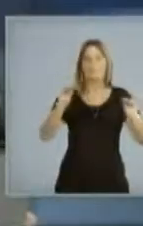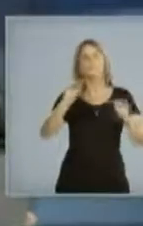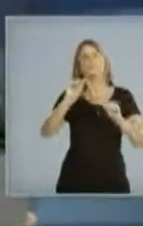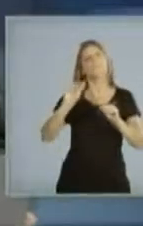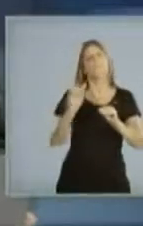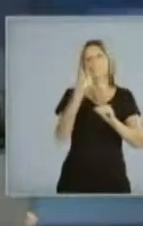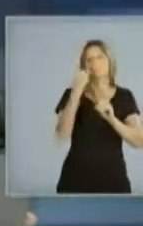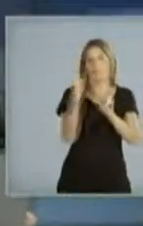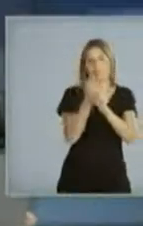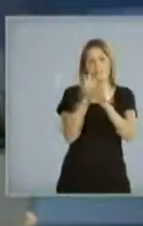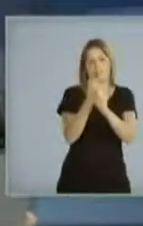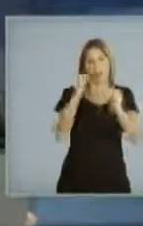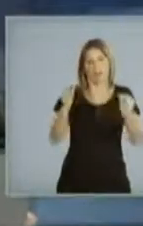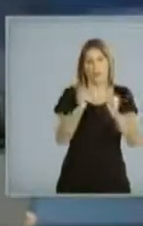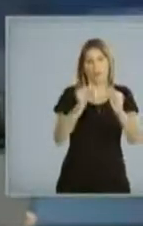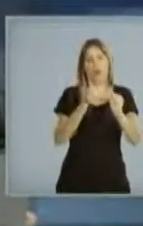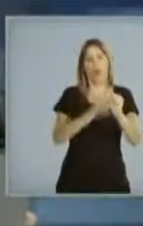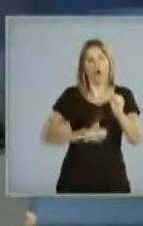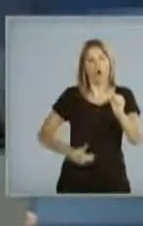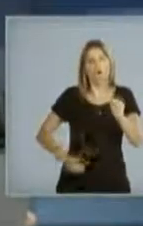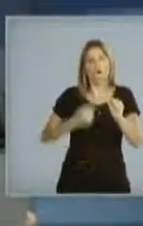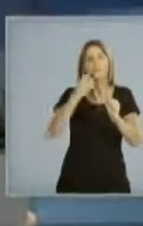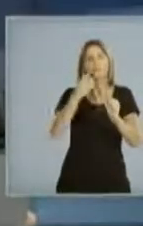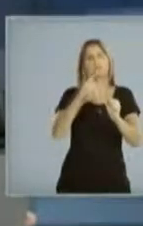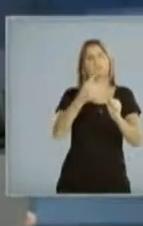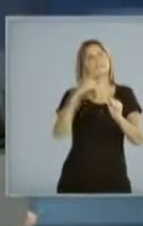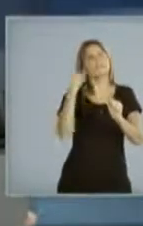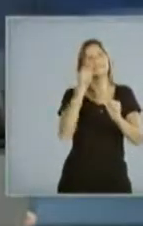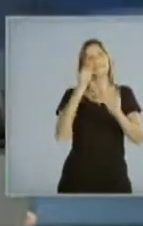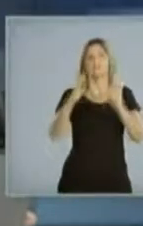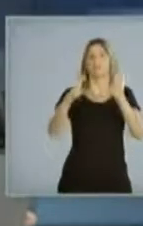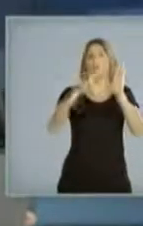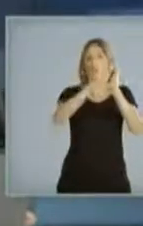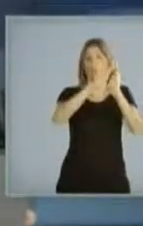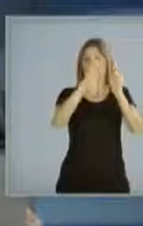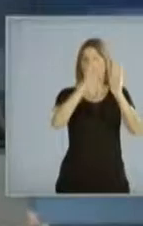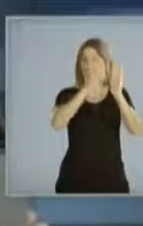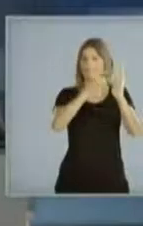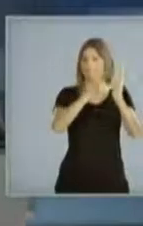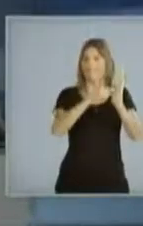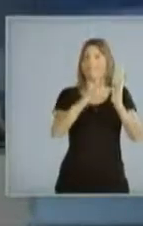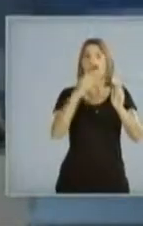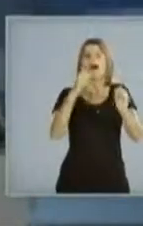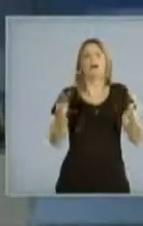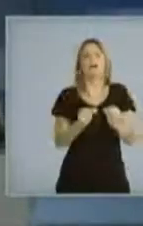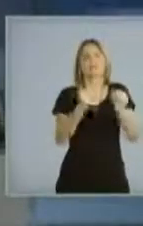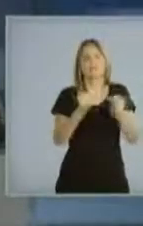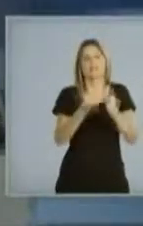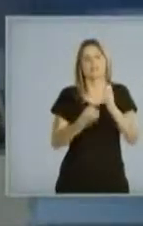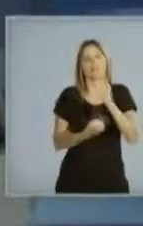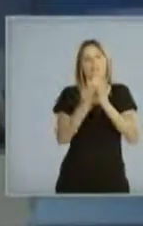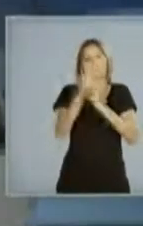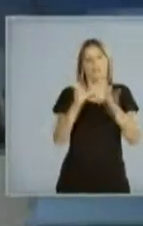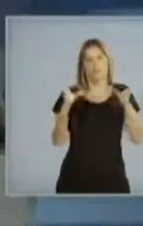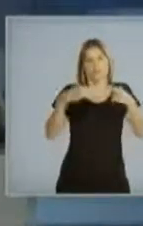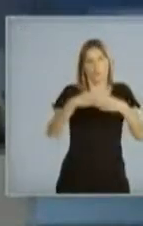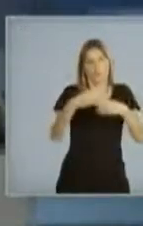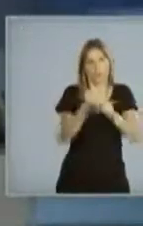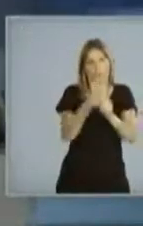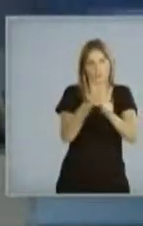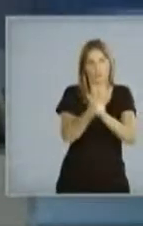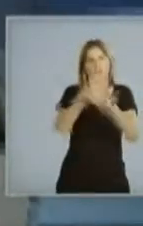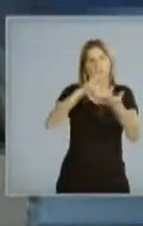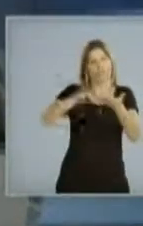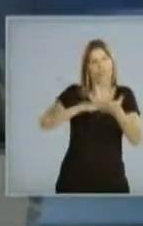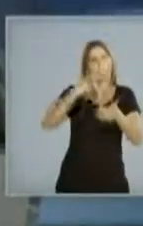One of the first actions of this government will be the creation of a truth and justice working group whose duties will be the investigation of crimes committed